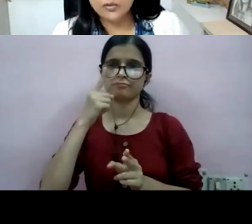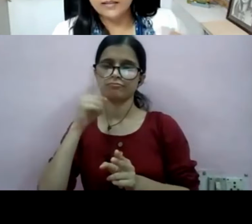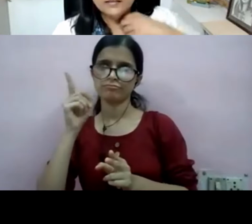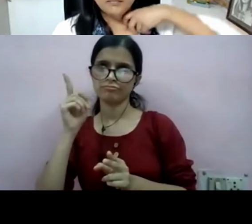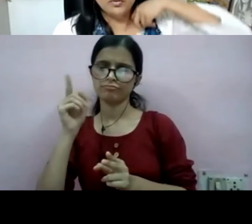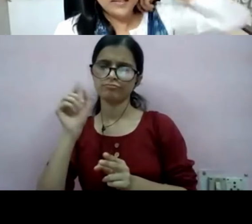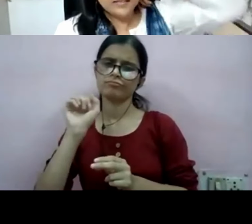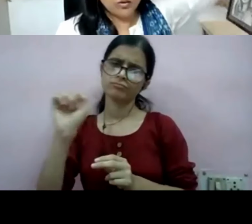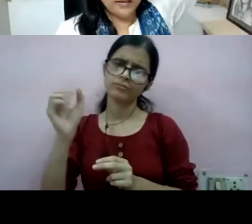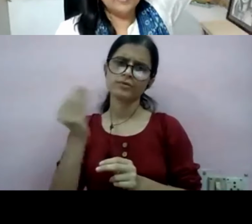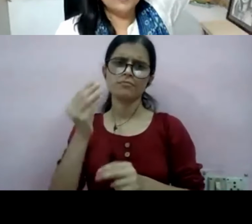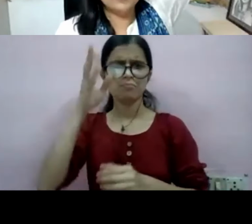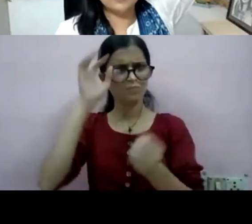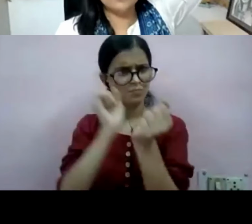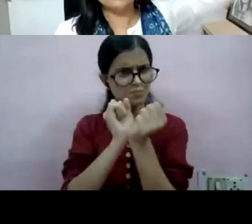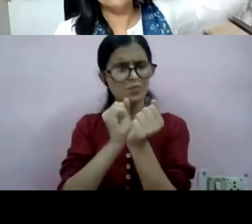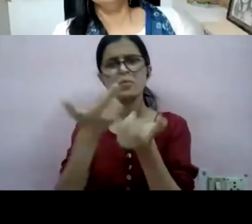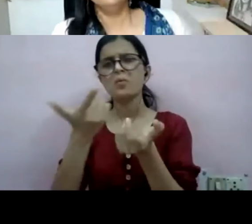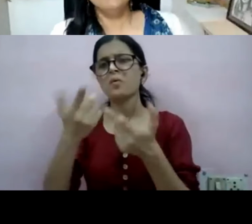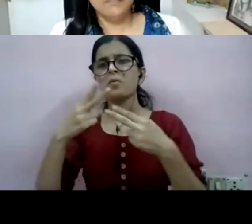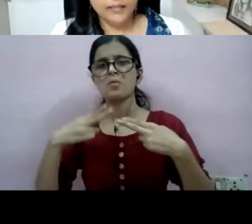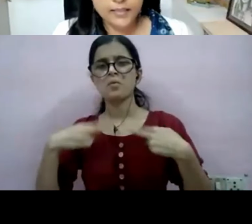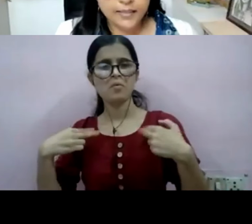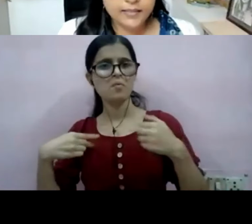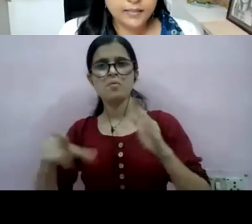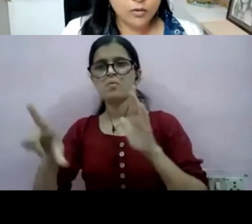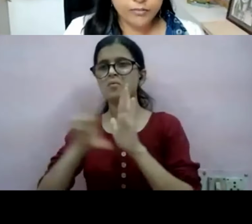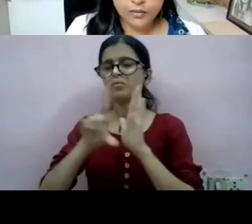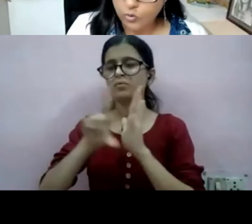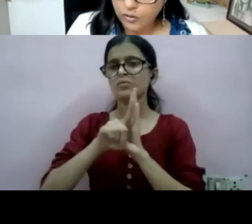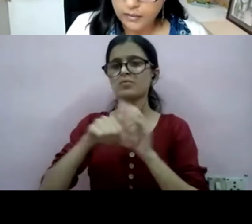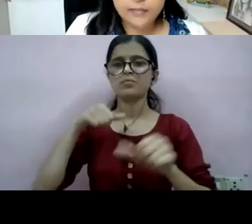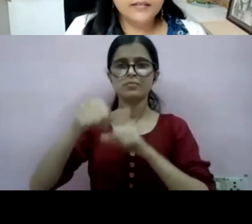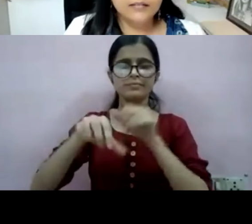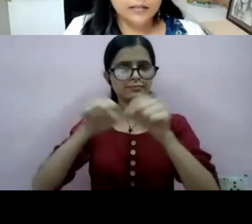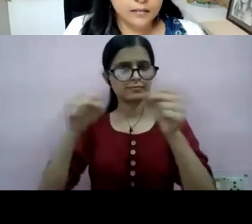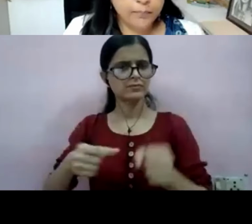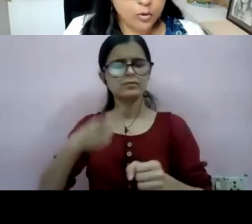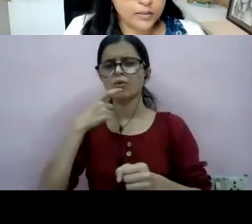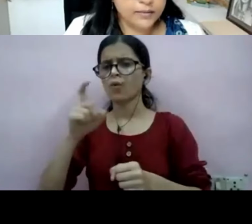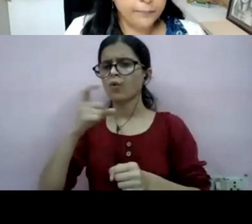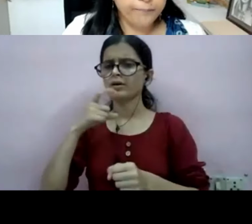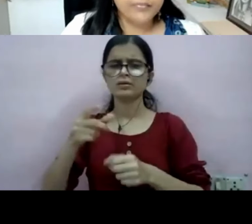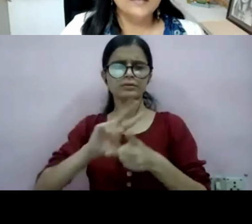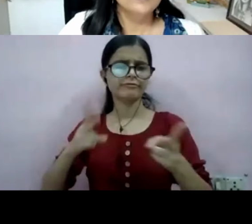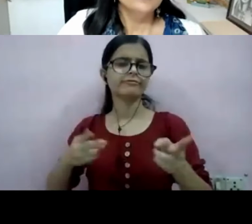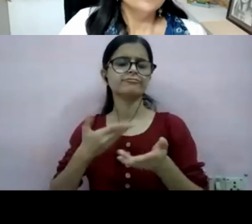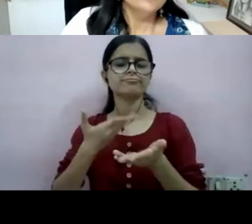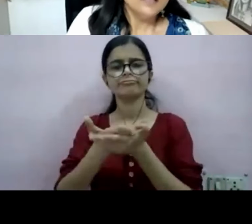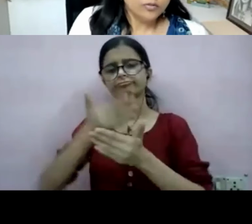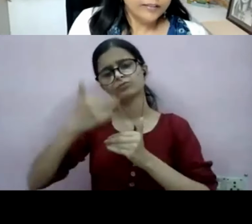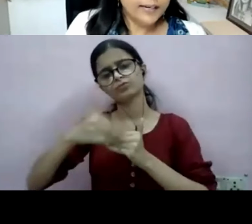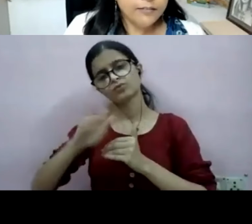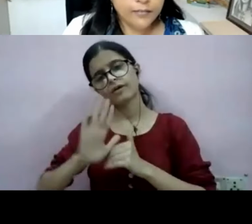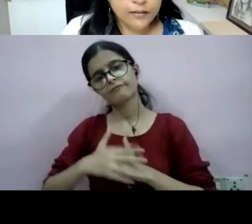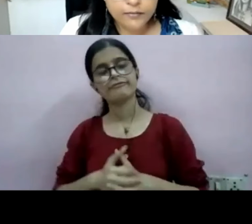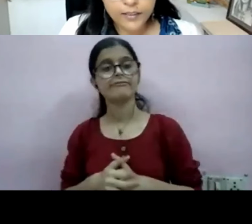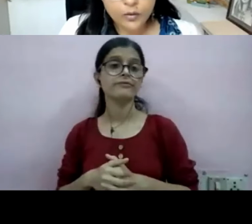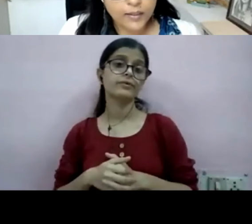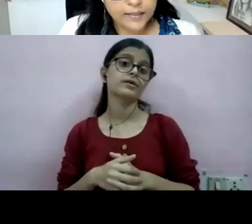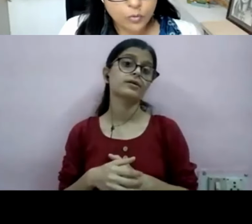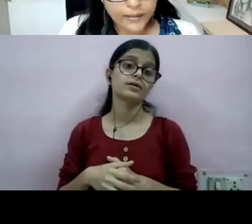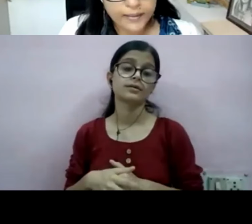to either the police or legal systems, and these cases often go unreported. So with